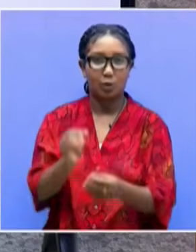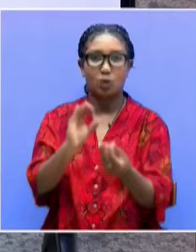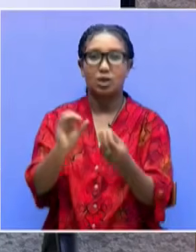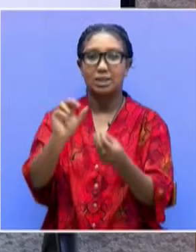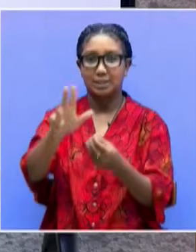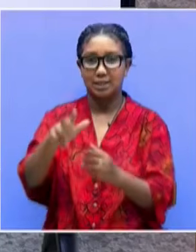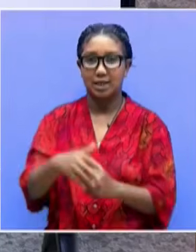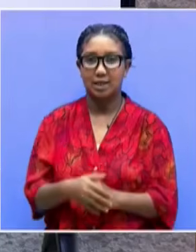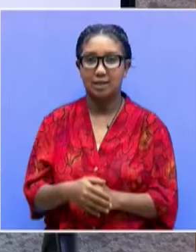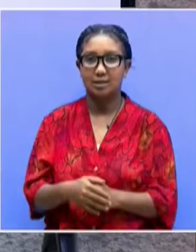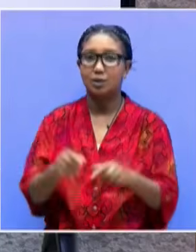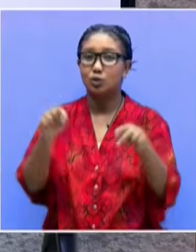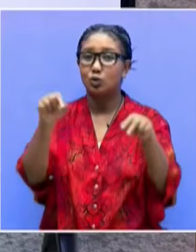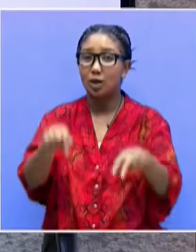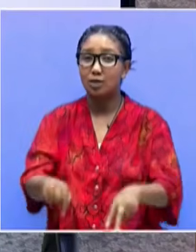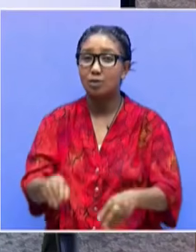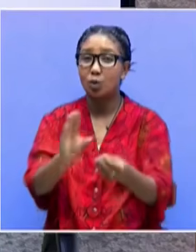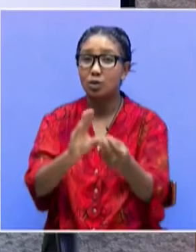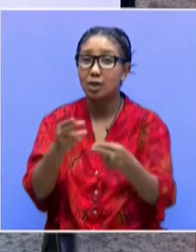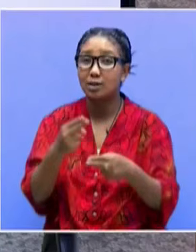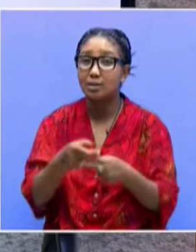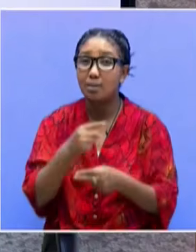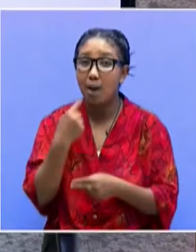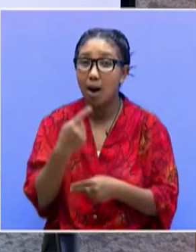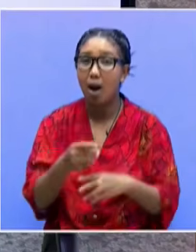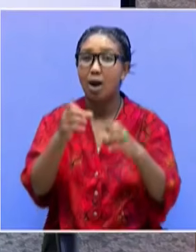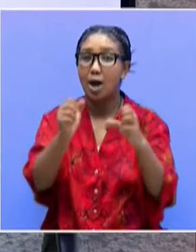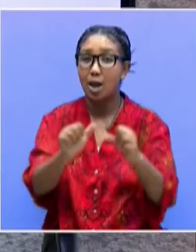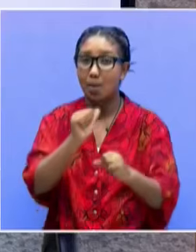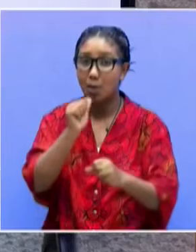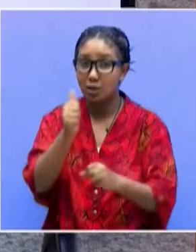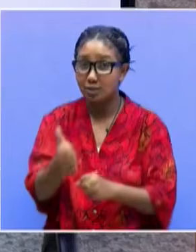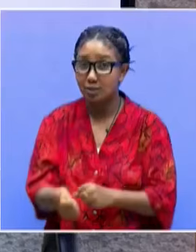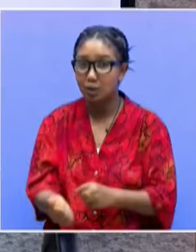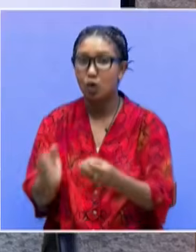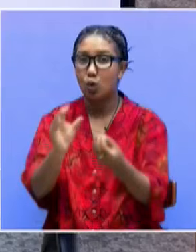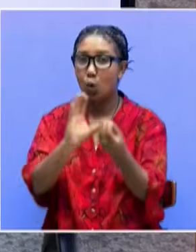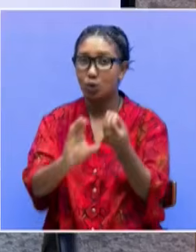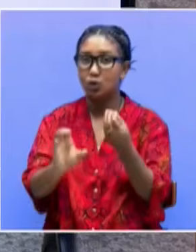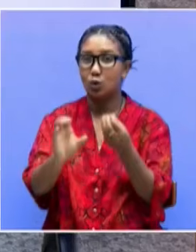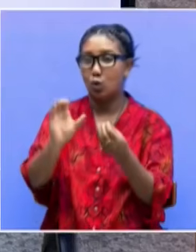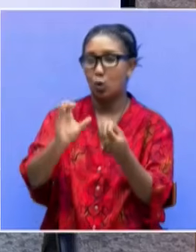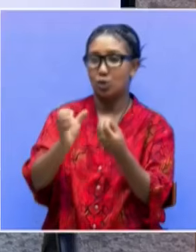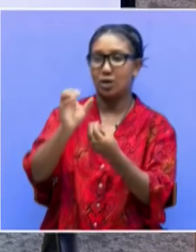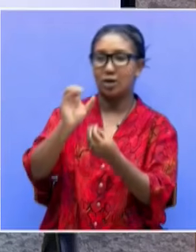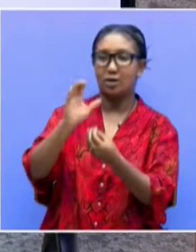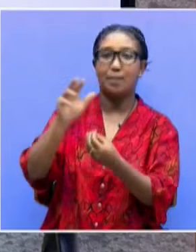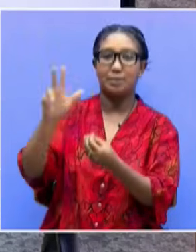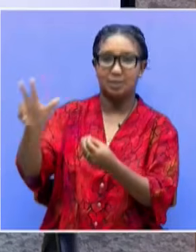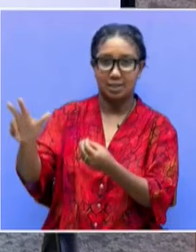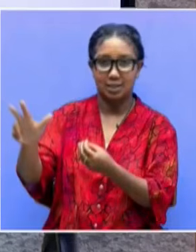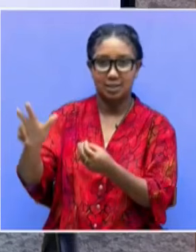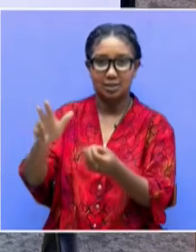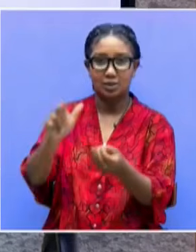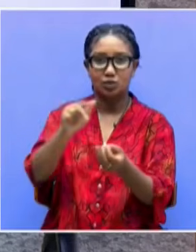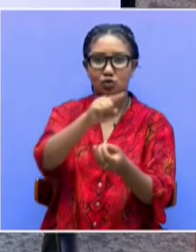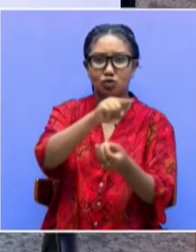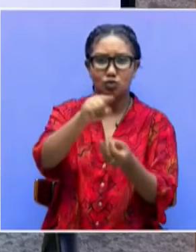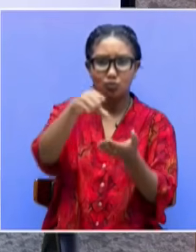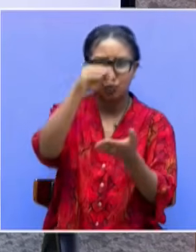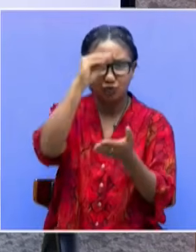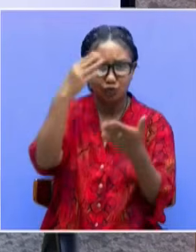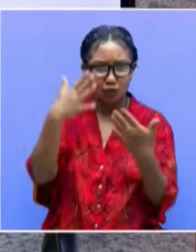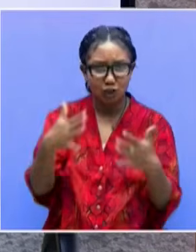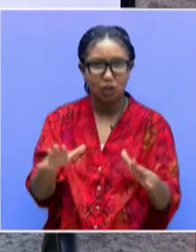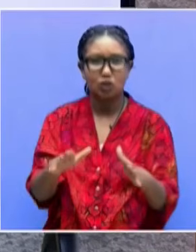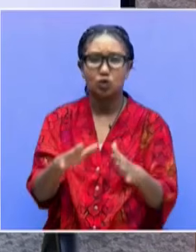So, our today's conditional is the impossible condition. After this lesson, you will be able